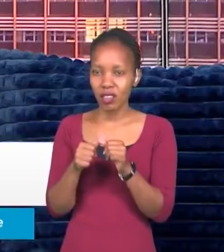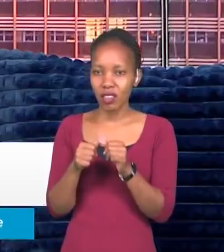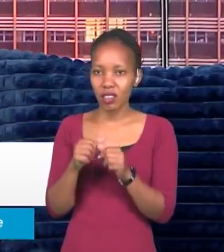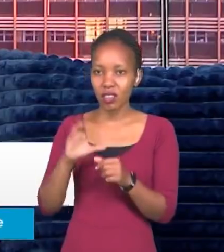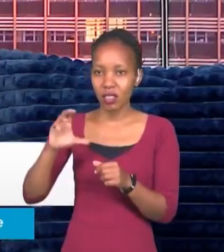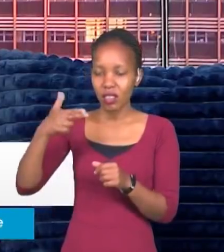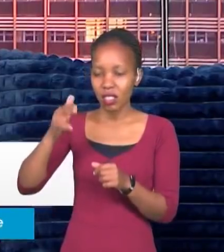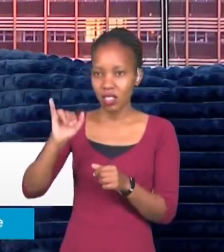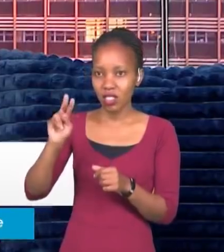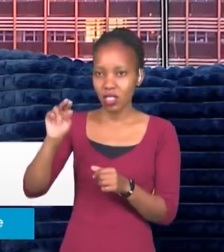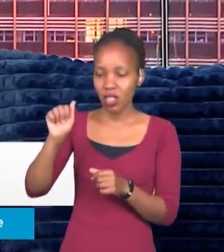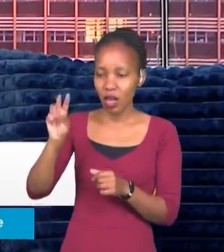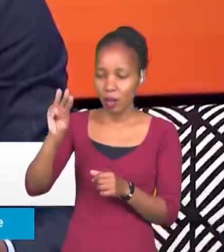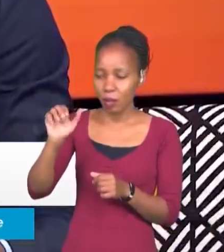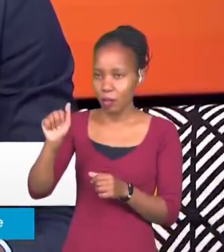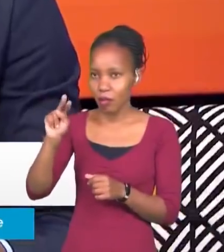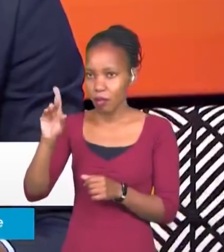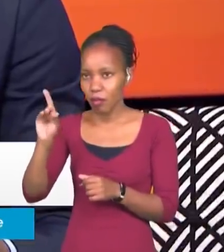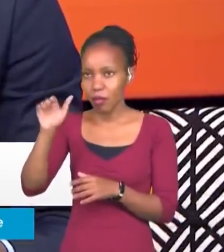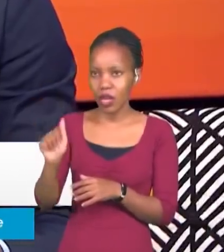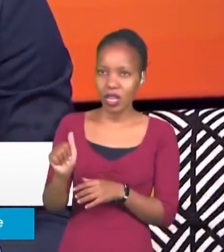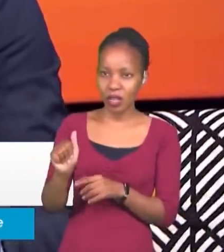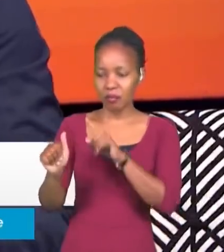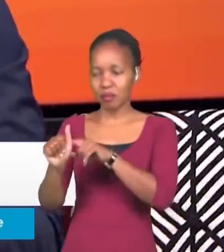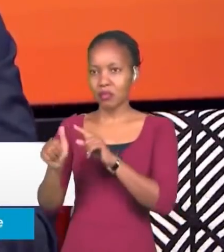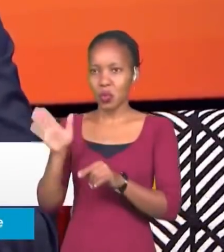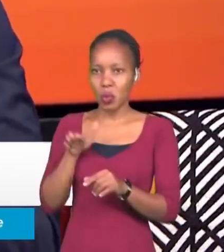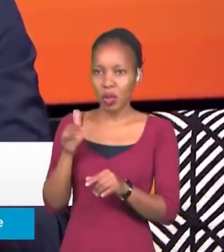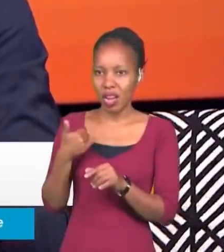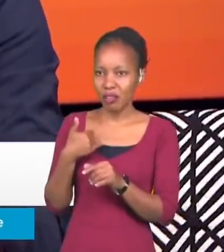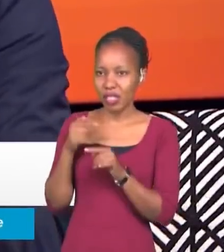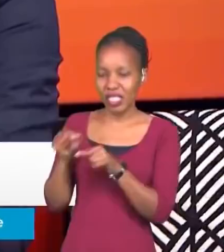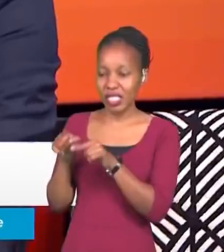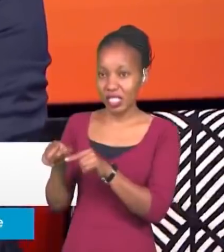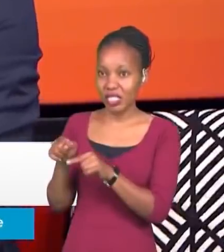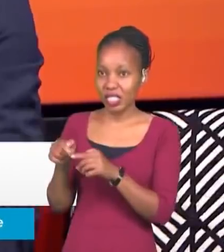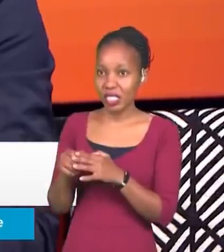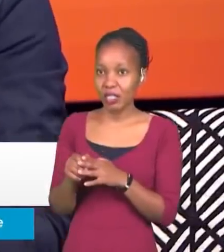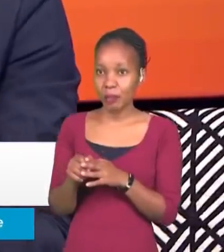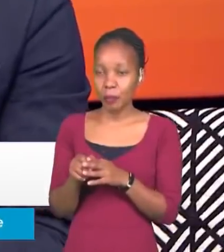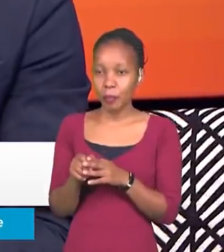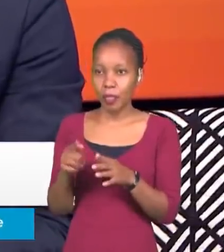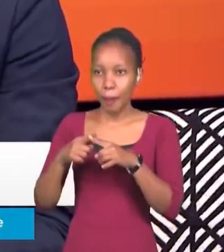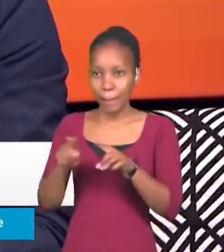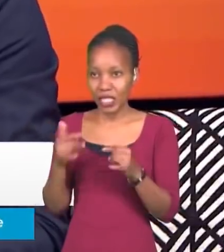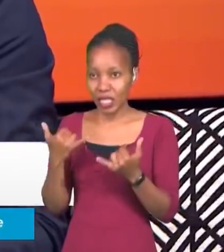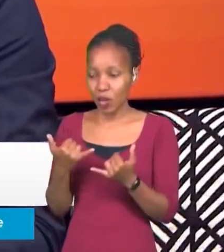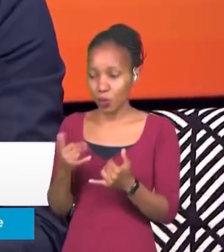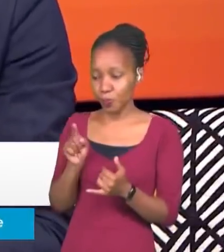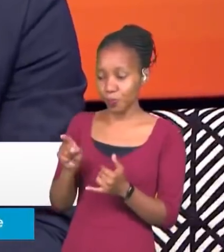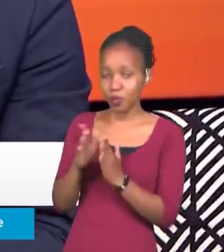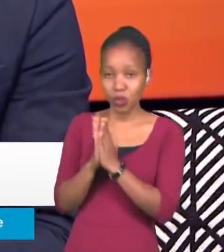Chimamanda Ngozi Adichie. Yes, sometimes I know she's been having some criticism of feminism. Yes. Story for our day. Yes. But still, look at such